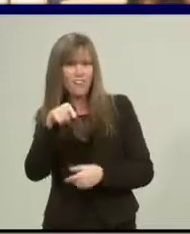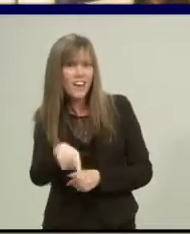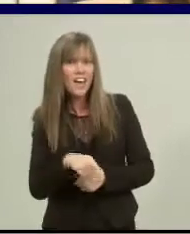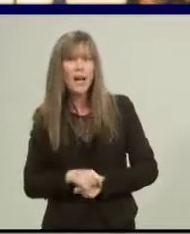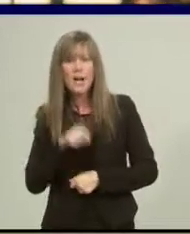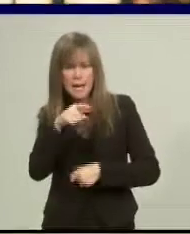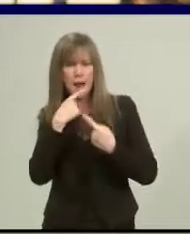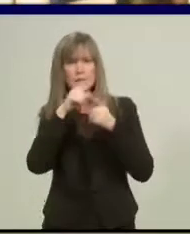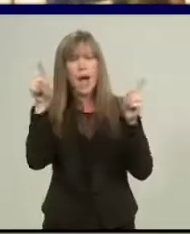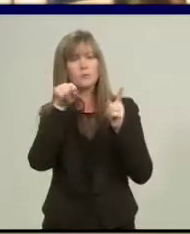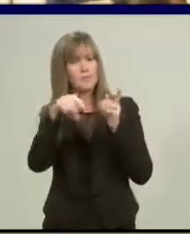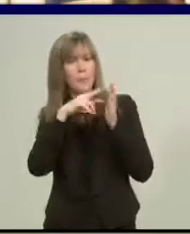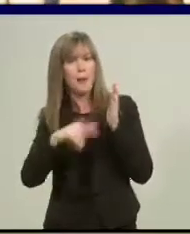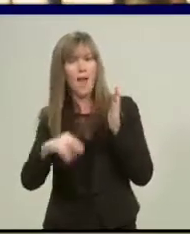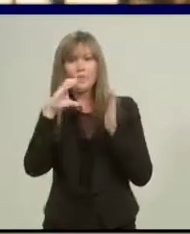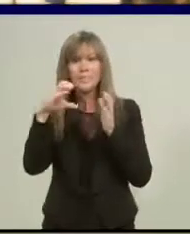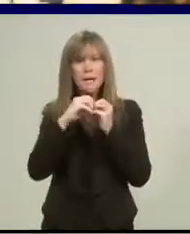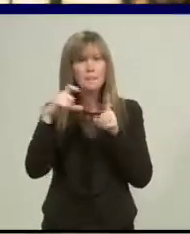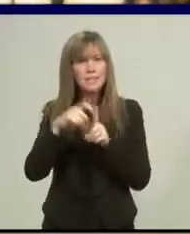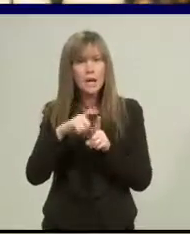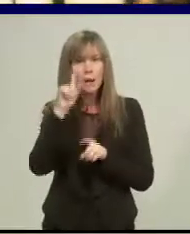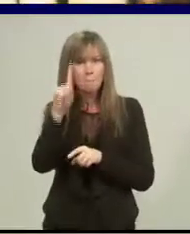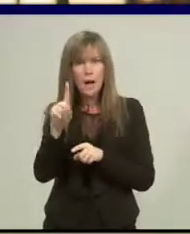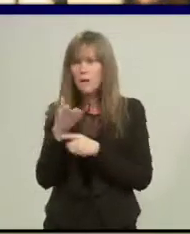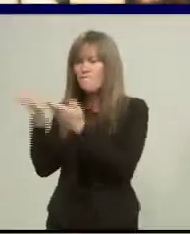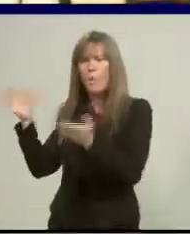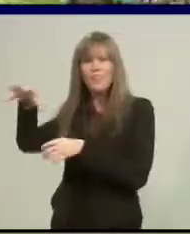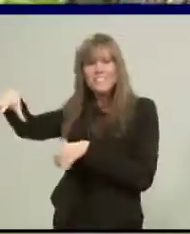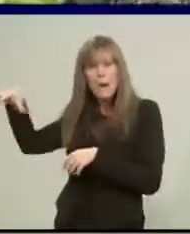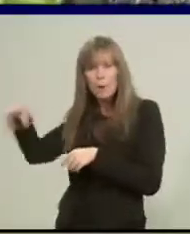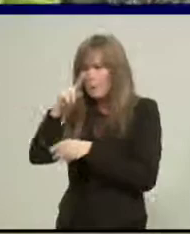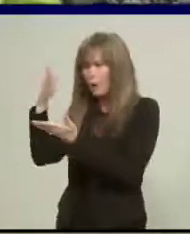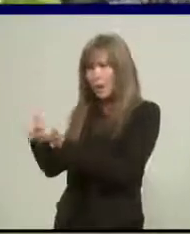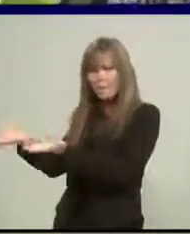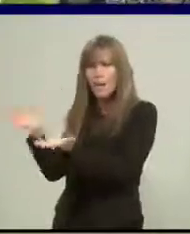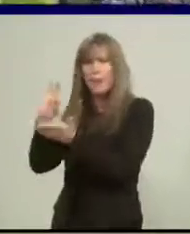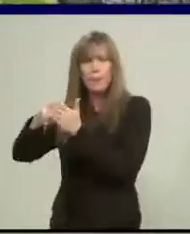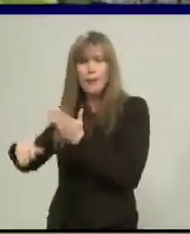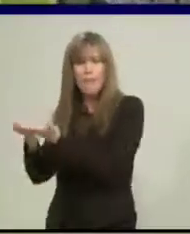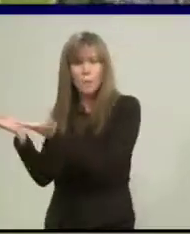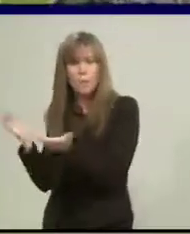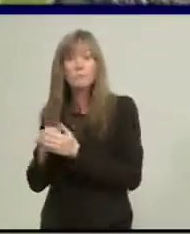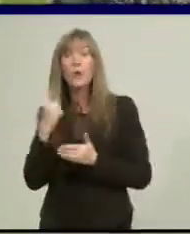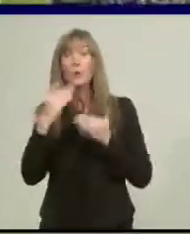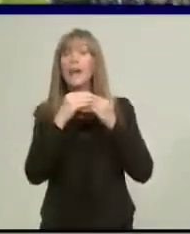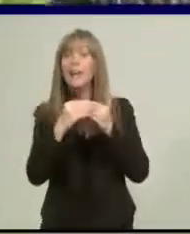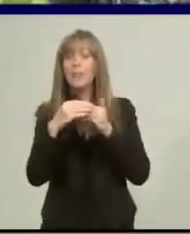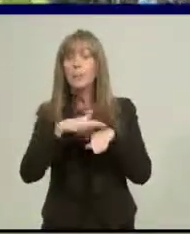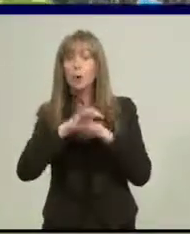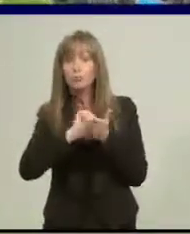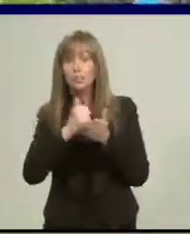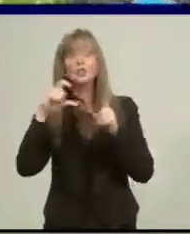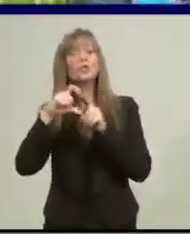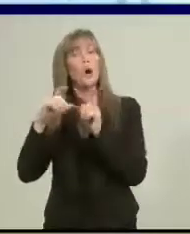plan for the CBD when there is no plan at all for the suburbs. The man who led the design of the blueprint, Don Miskell,